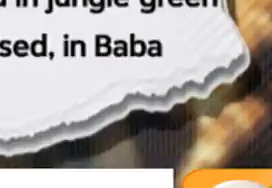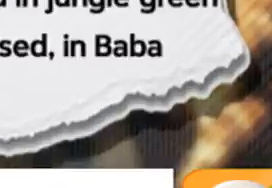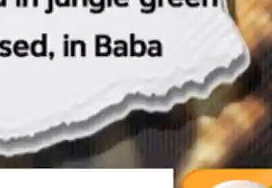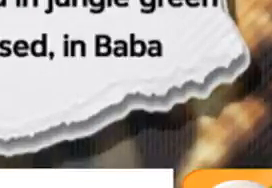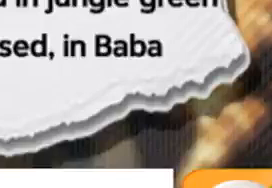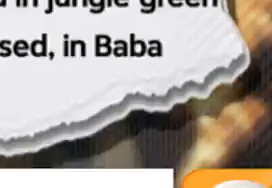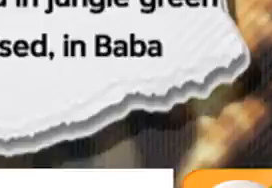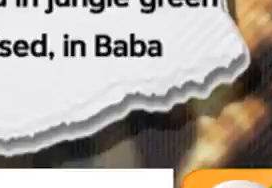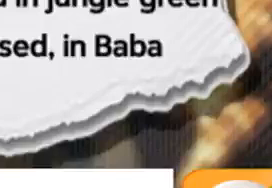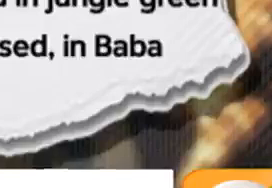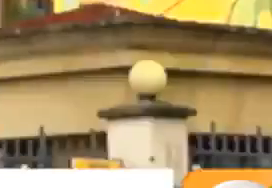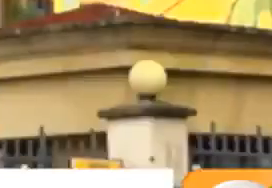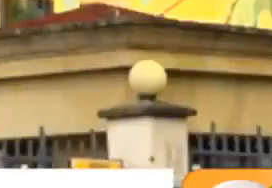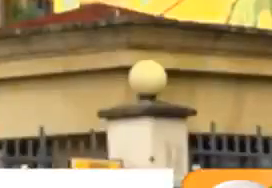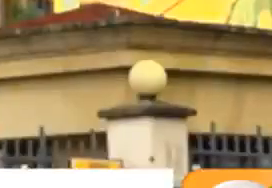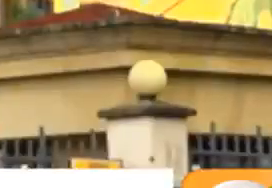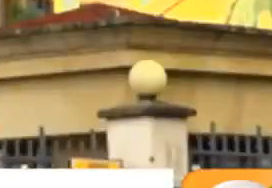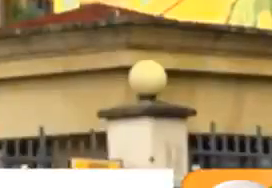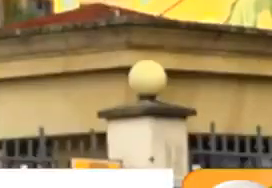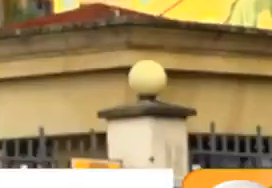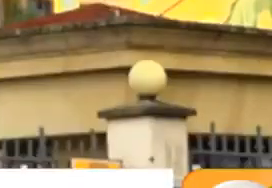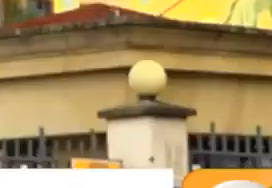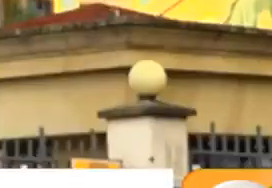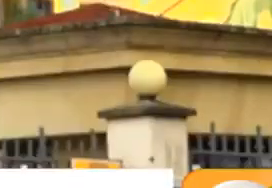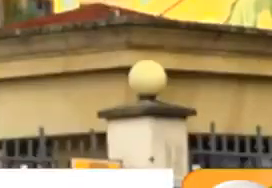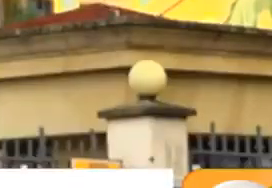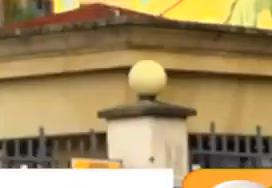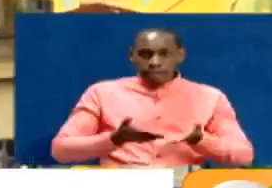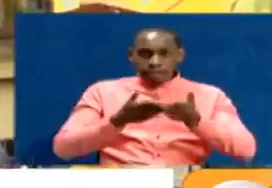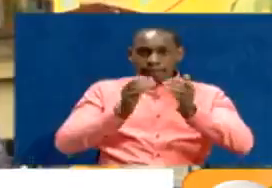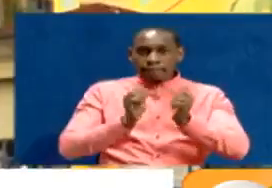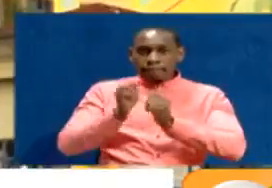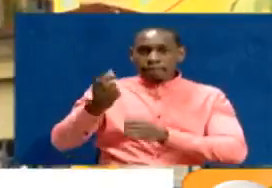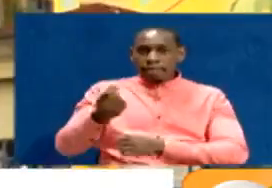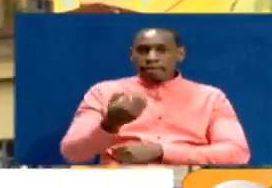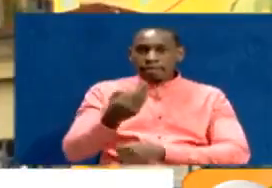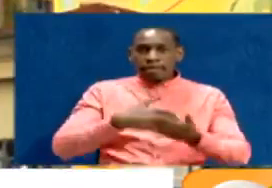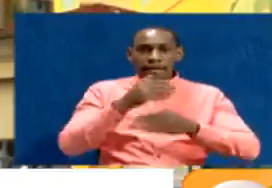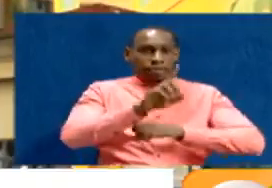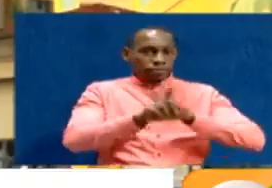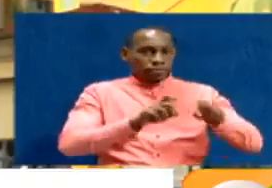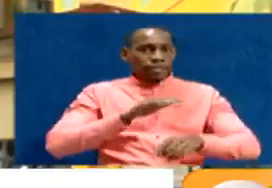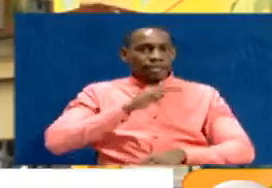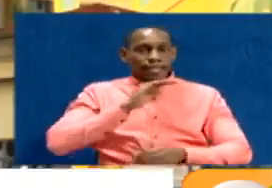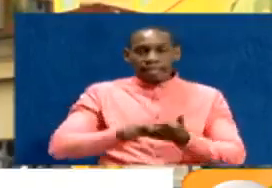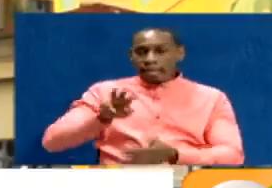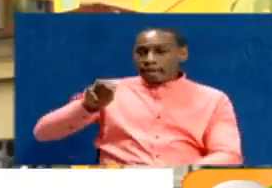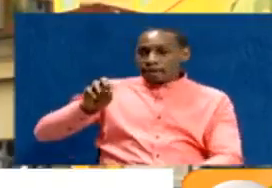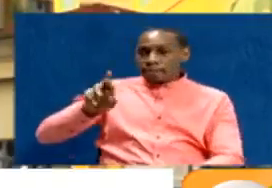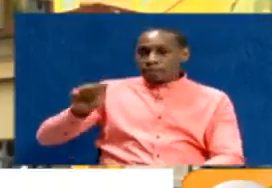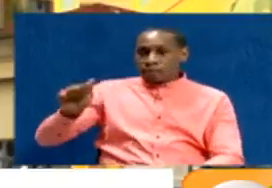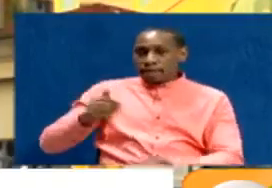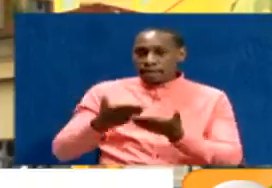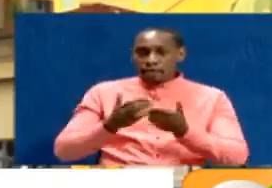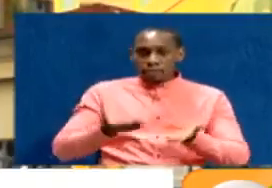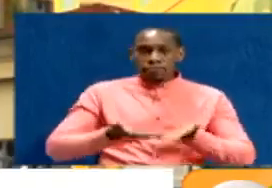raised in Babadogo, Nairobi. The ruling delivered here on the 15th of March 2021 following an inquest into the death of Stephanie Morah has